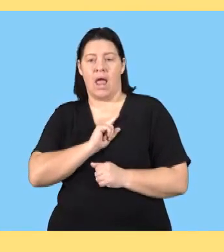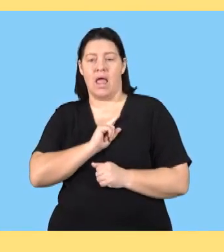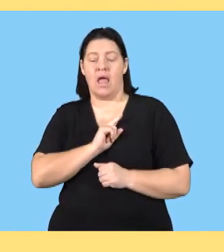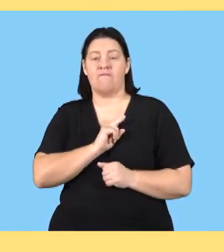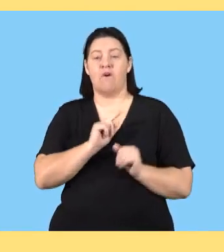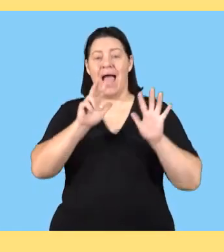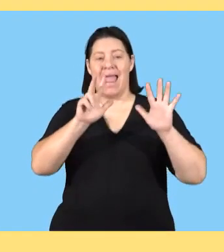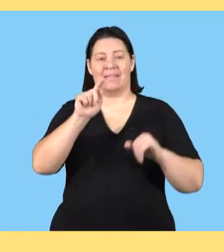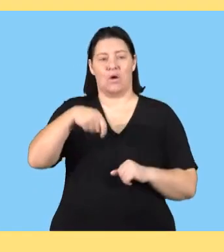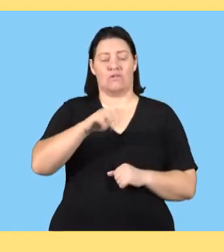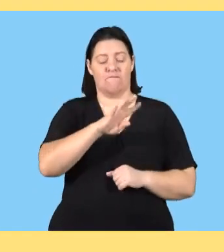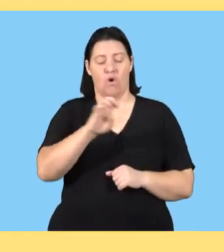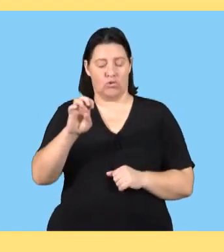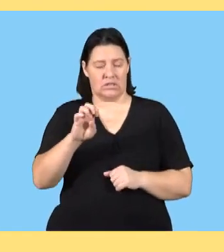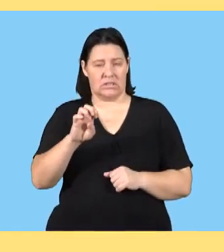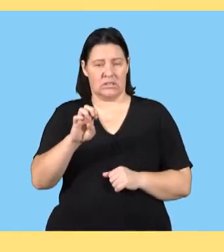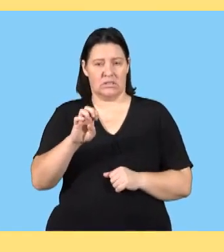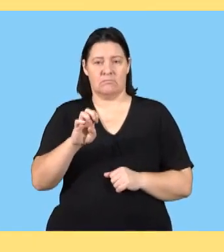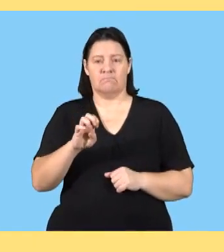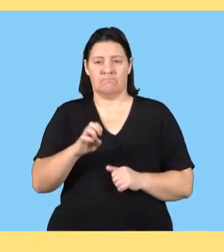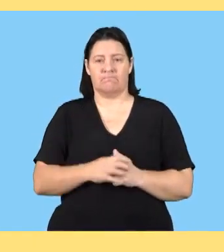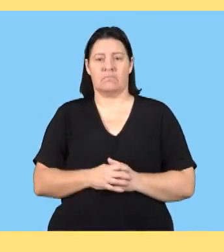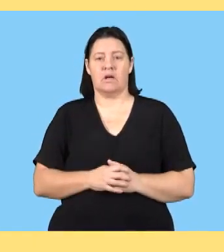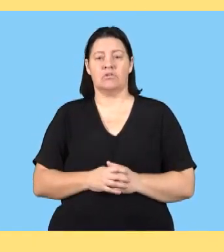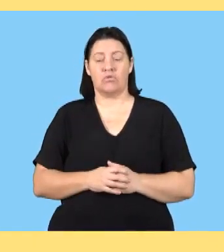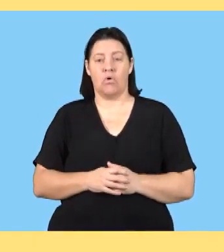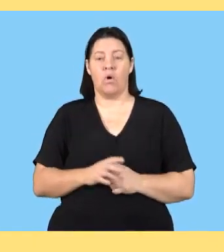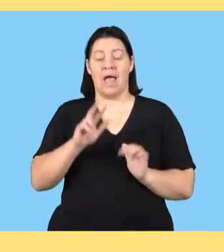overdue account of 8,400. Let's quickly calculate that.